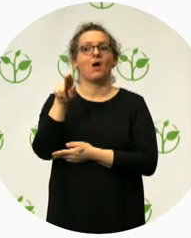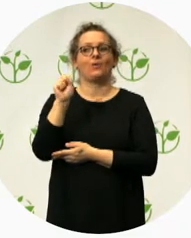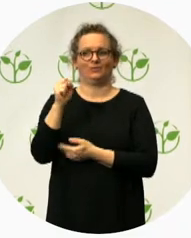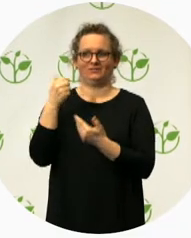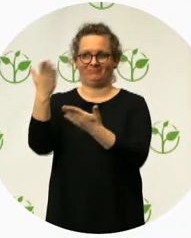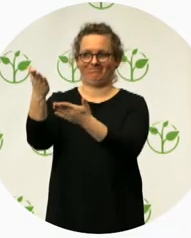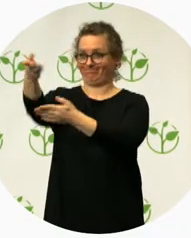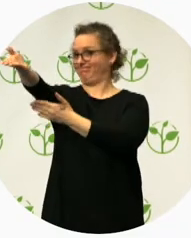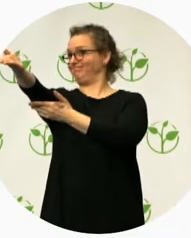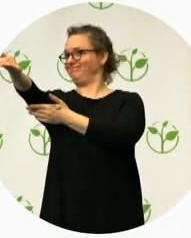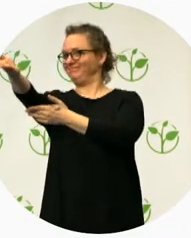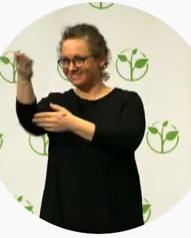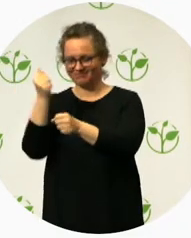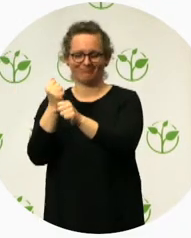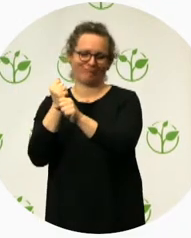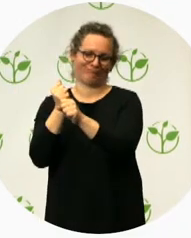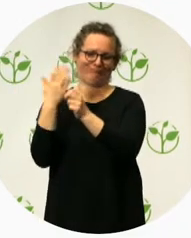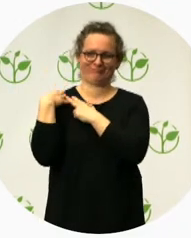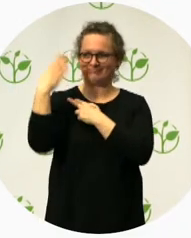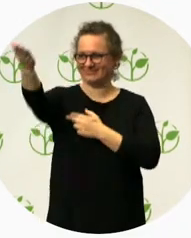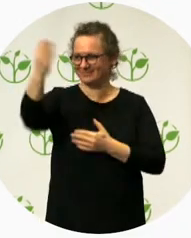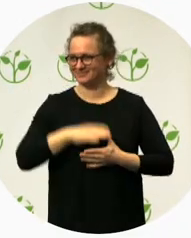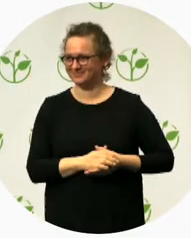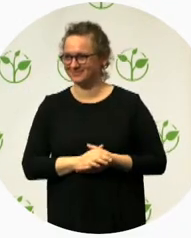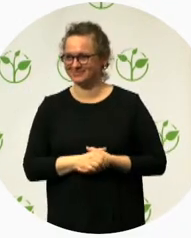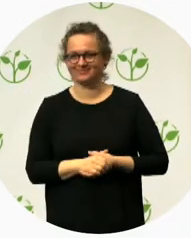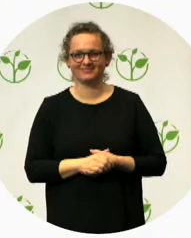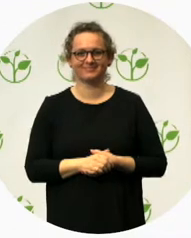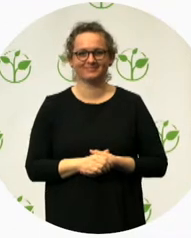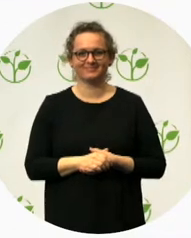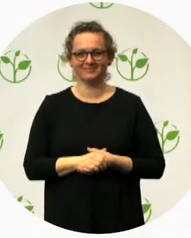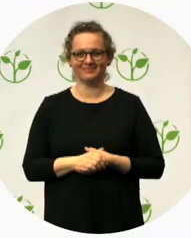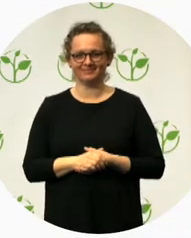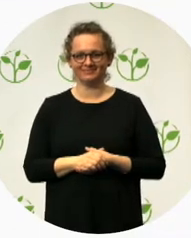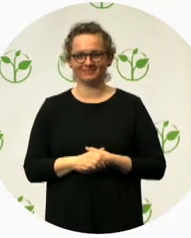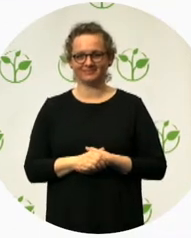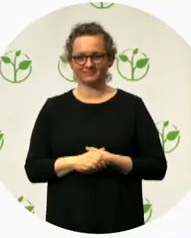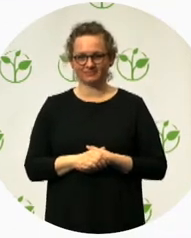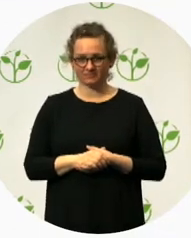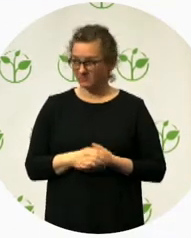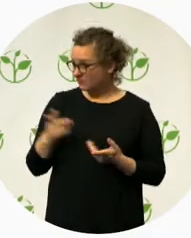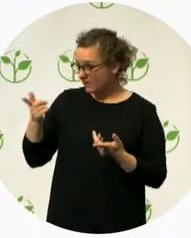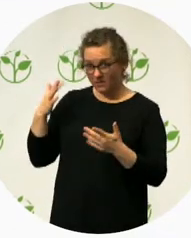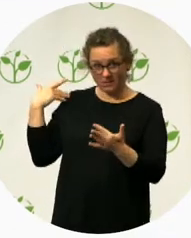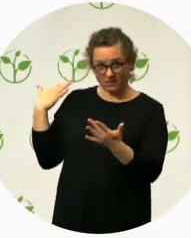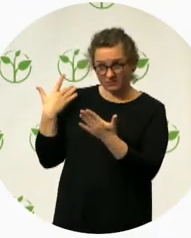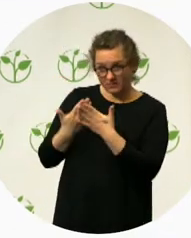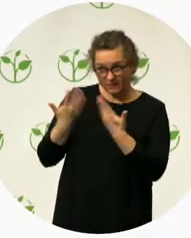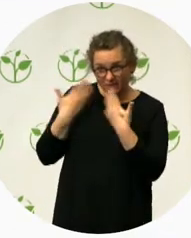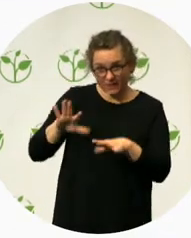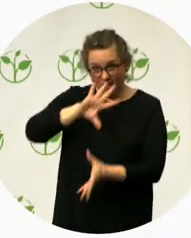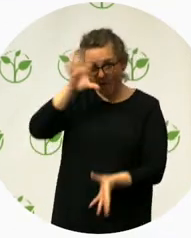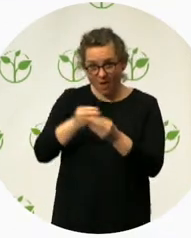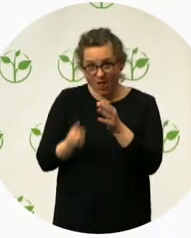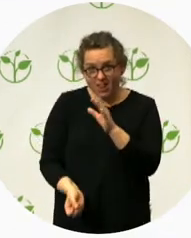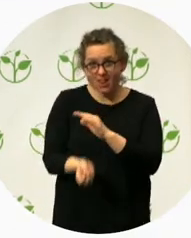step forward. Yeah. It's not everything's uploaded, but at the end of the conference, we'll have all of them uploaded also to be used, of course, after the conference.